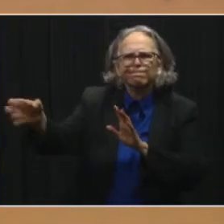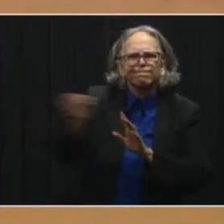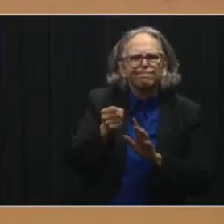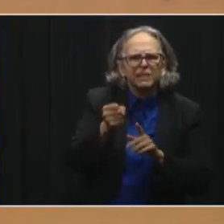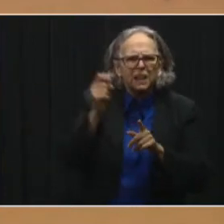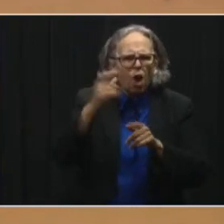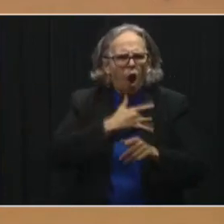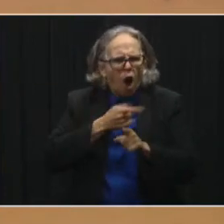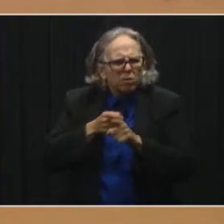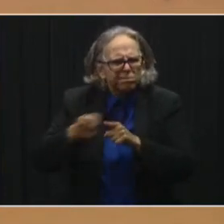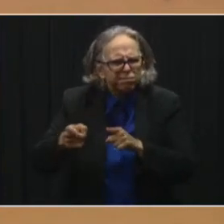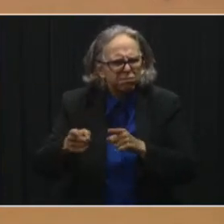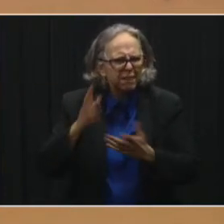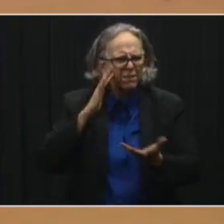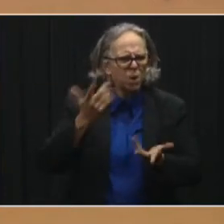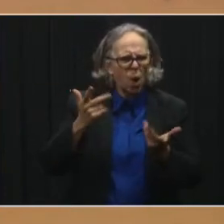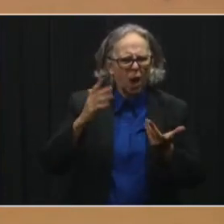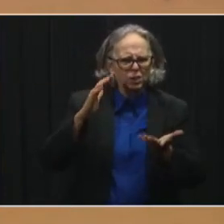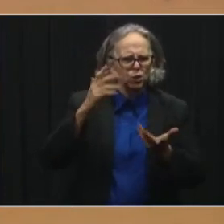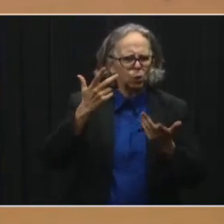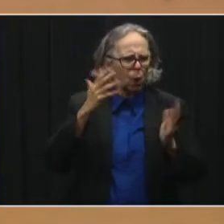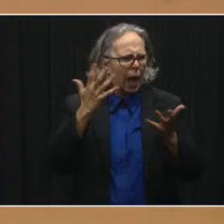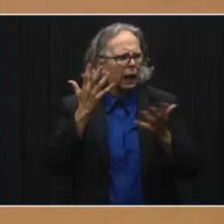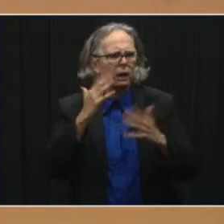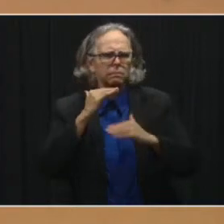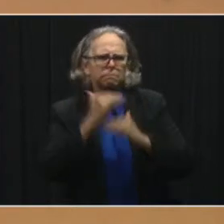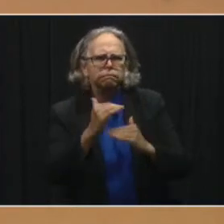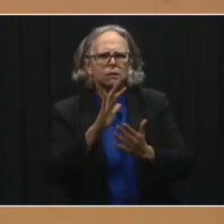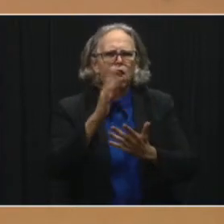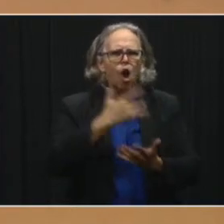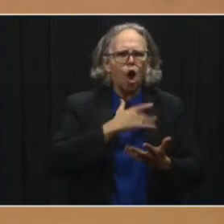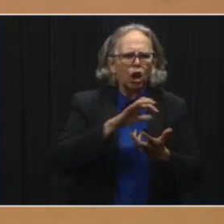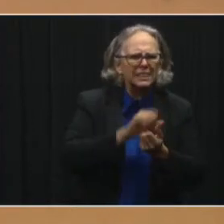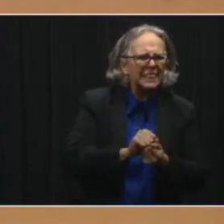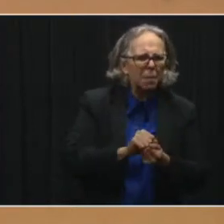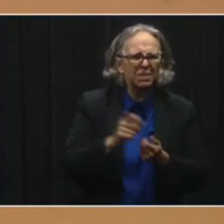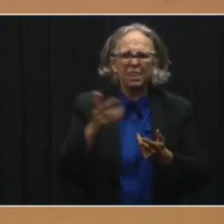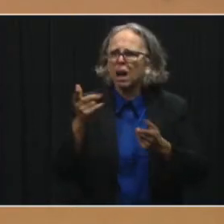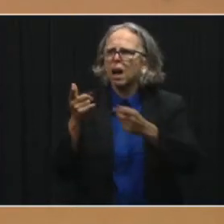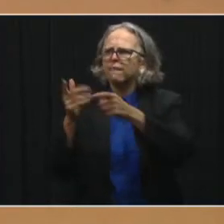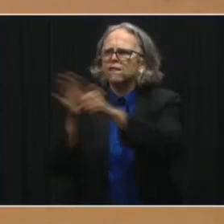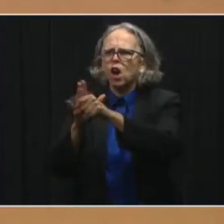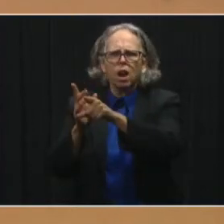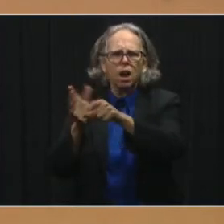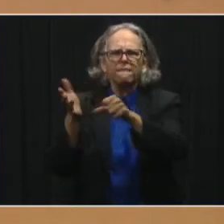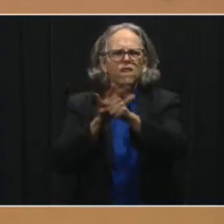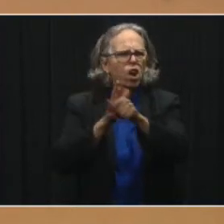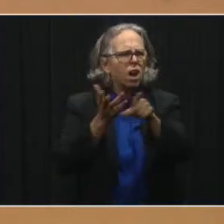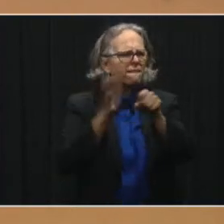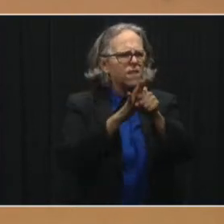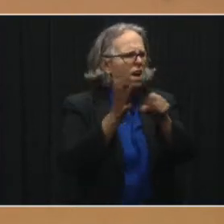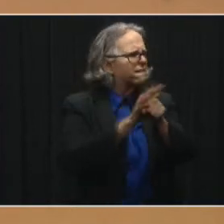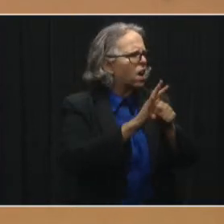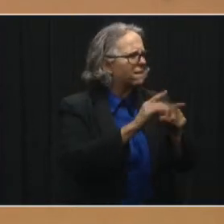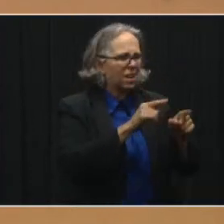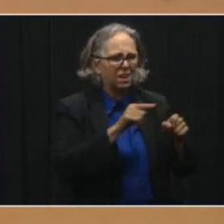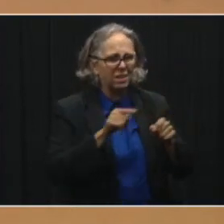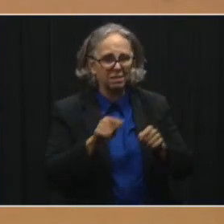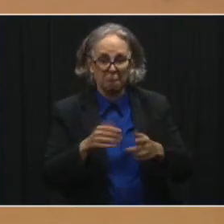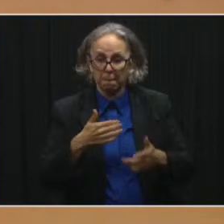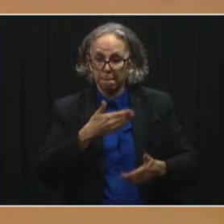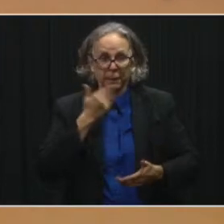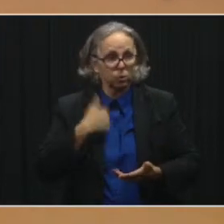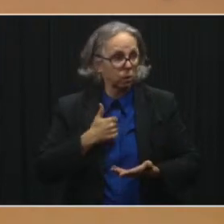your heart damage, and those tertiary centers have no capability of taking those patients, the best we're going to do is